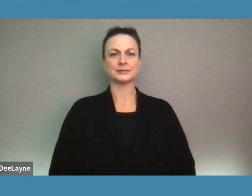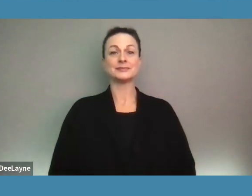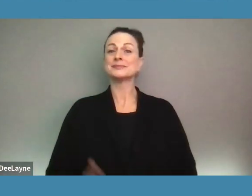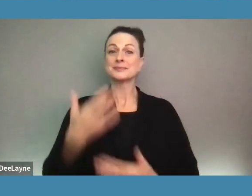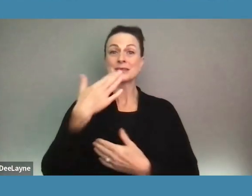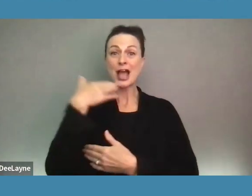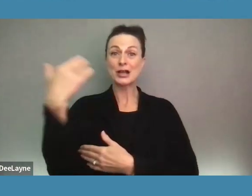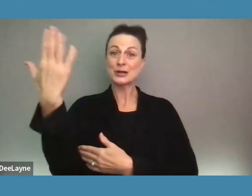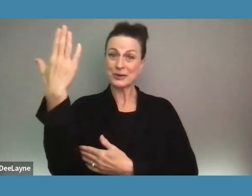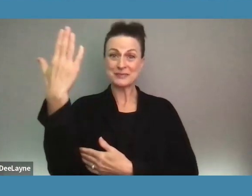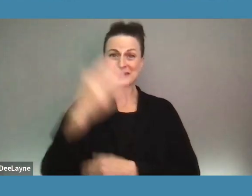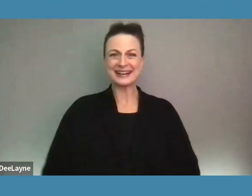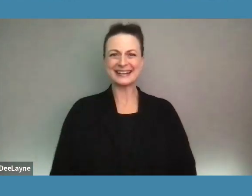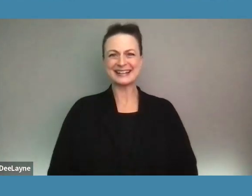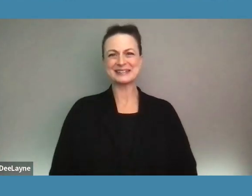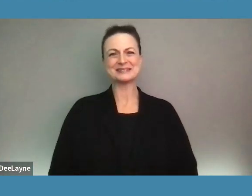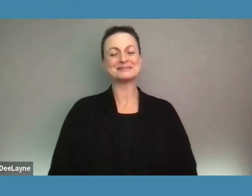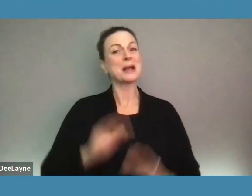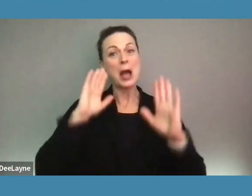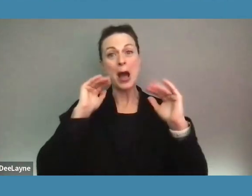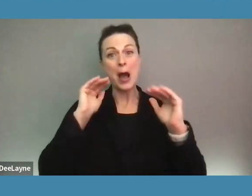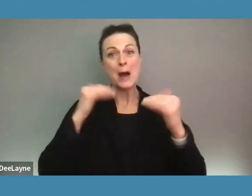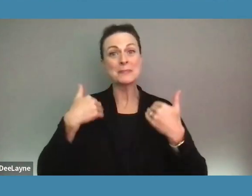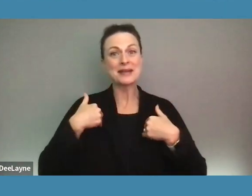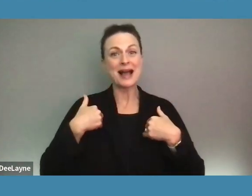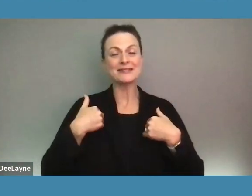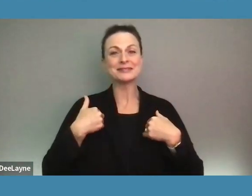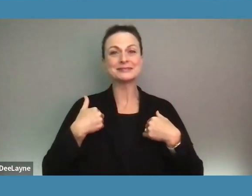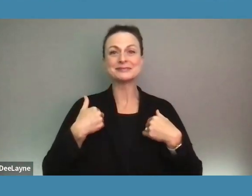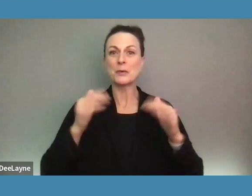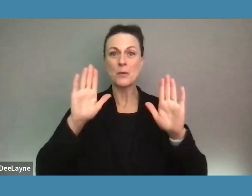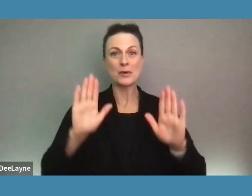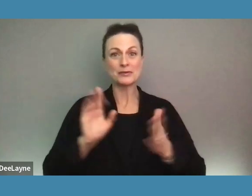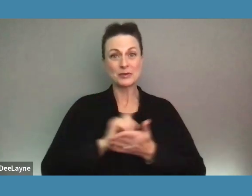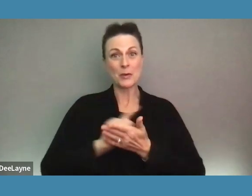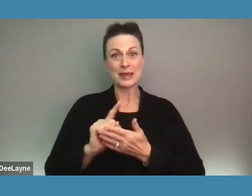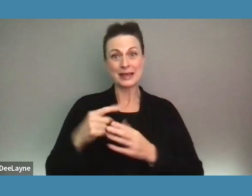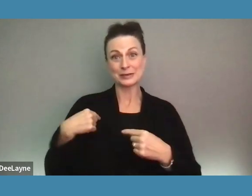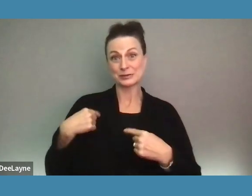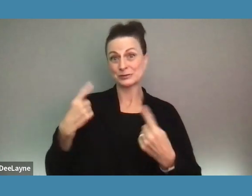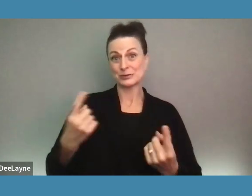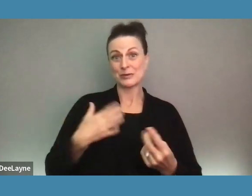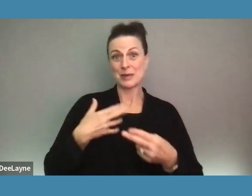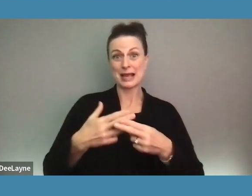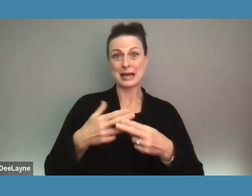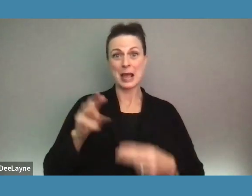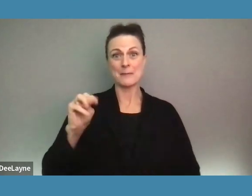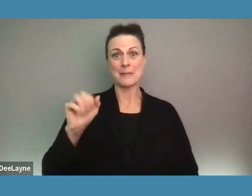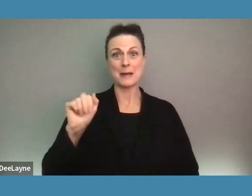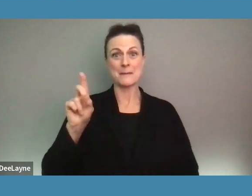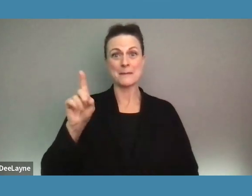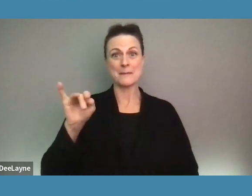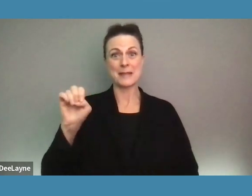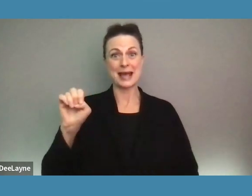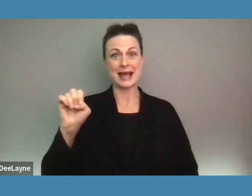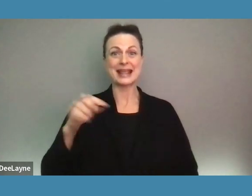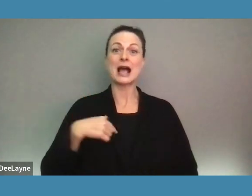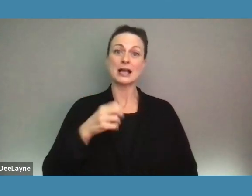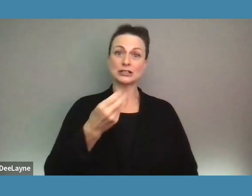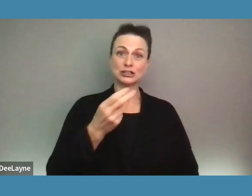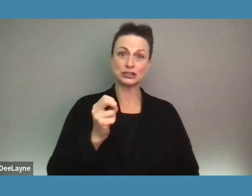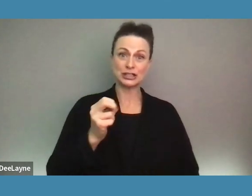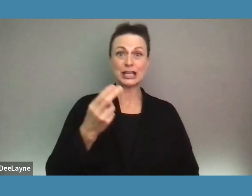Good morning, everyone. I hope you're having a great week so far. My name is Maddie. I use she, her, or they,